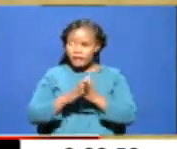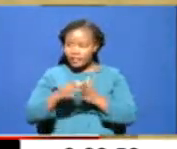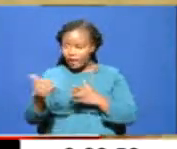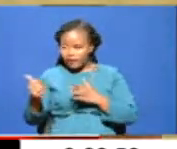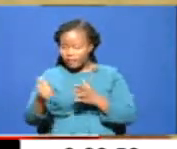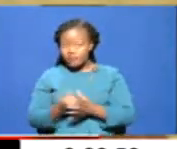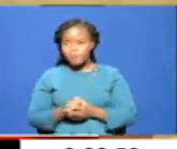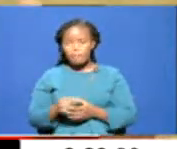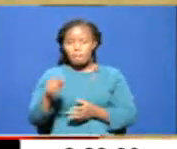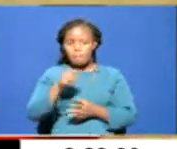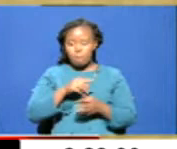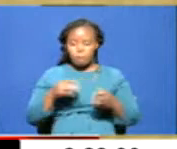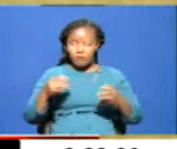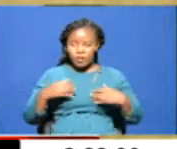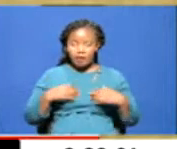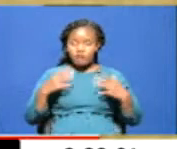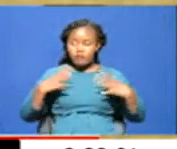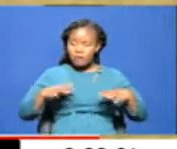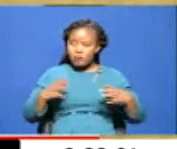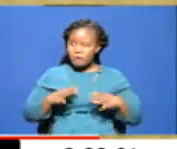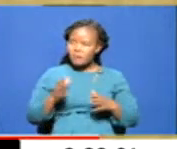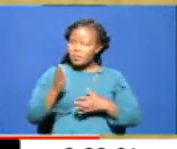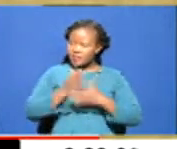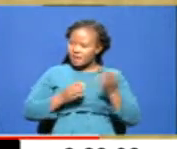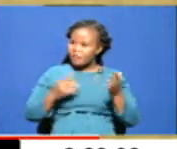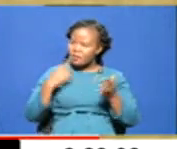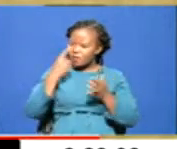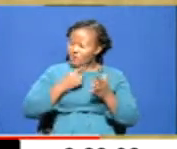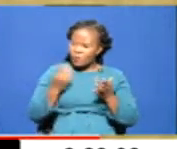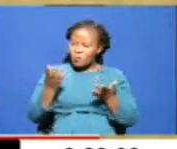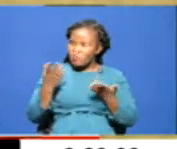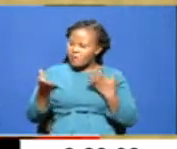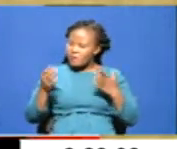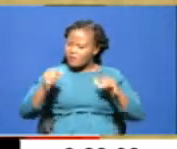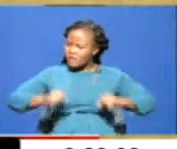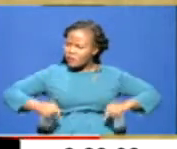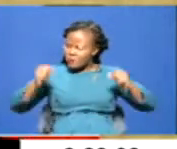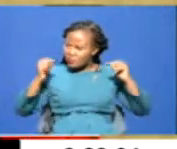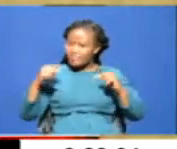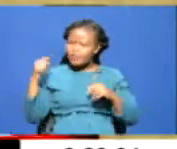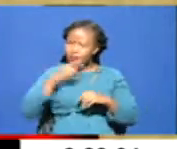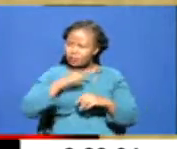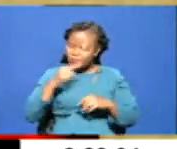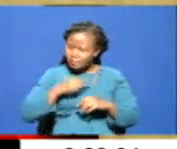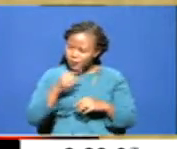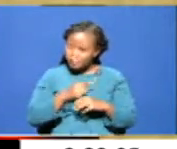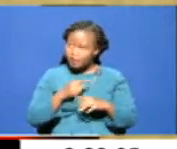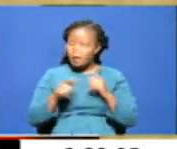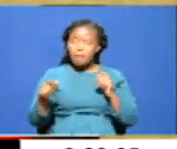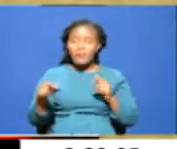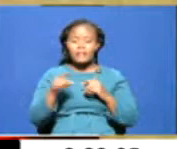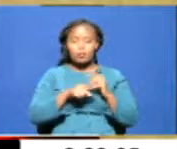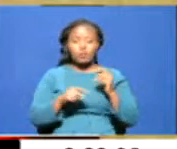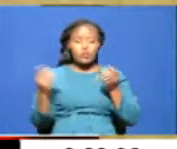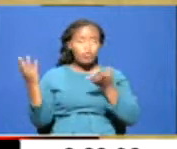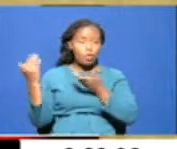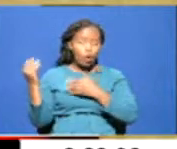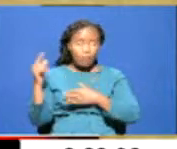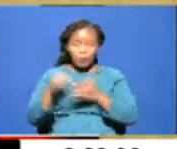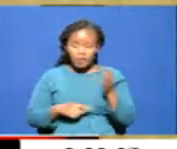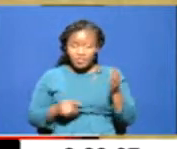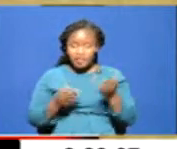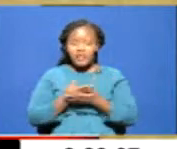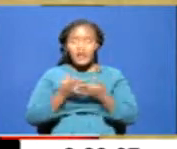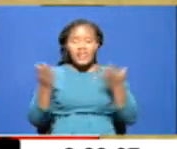are in, their bosses are really toxic. We are hoping what we're doing today that everyone will release